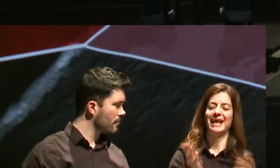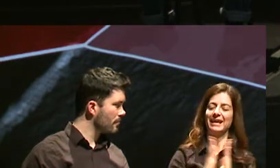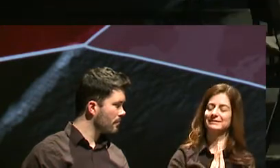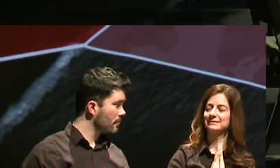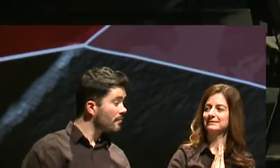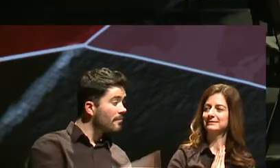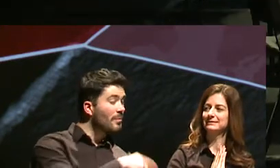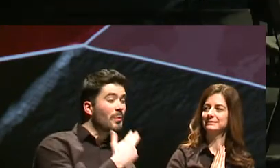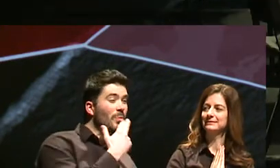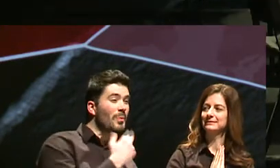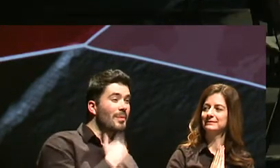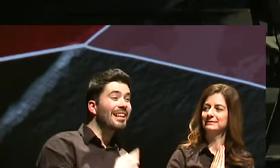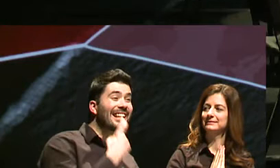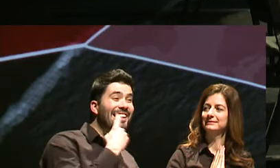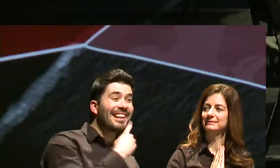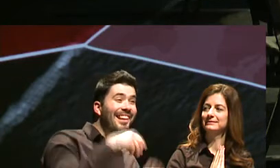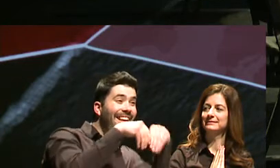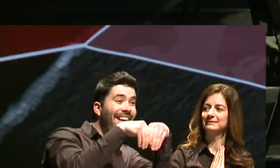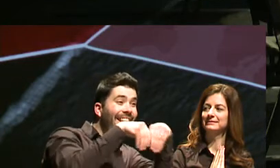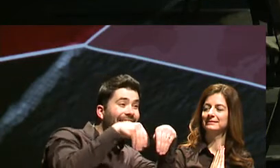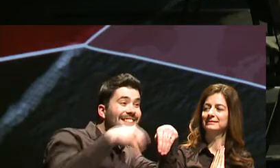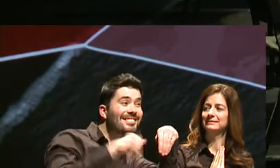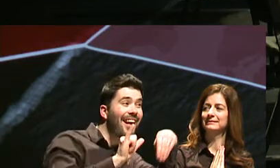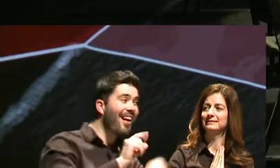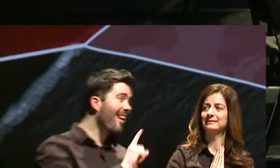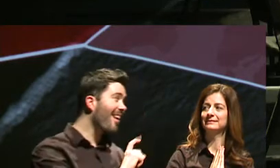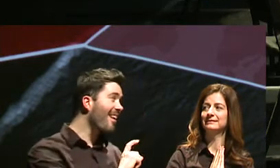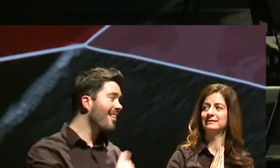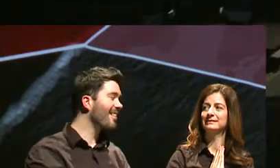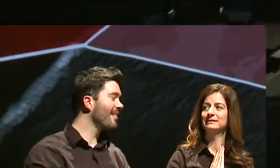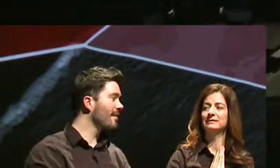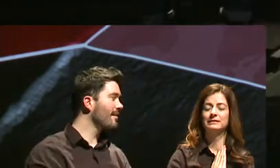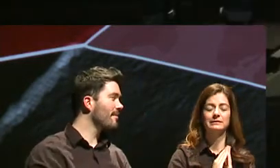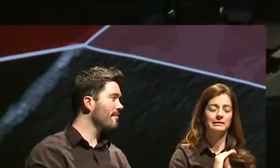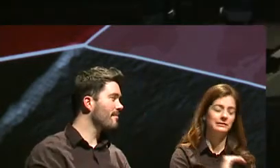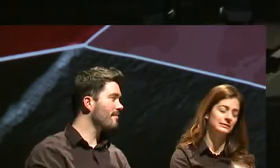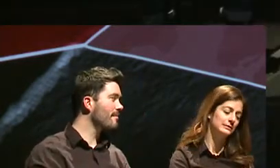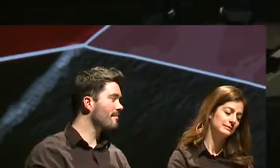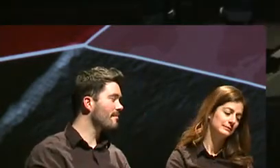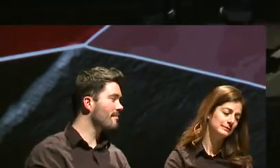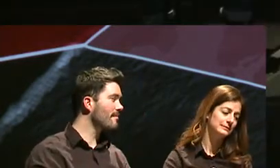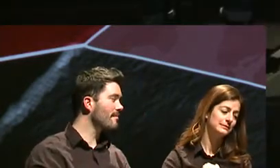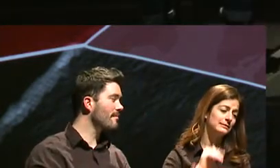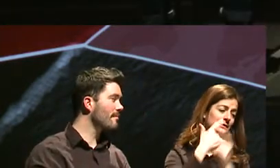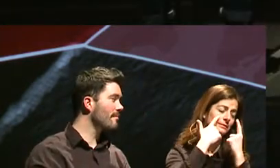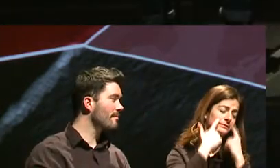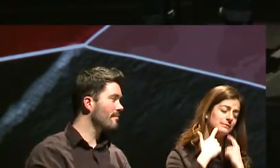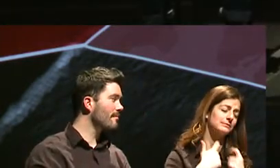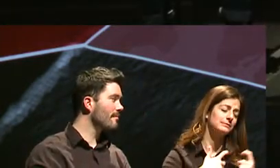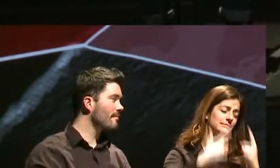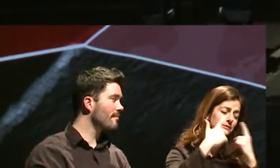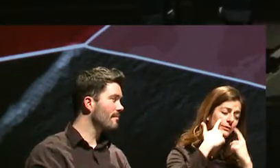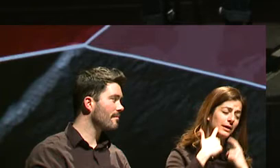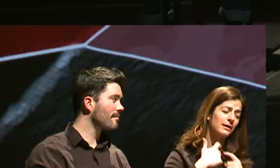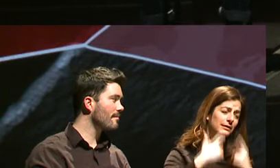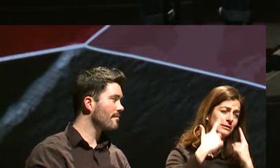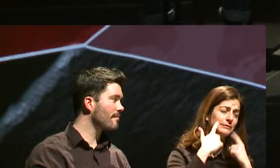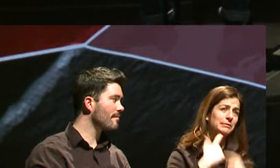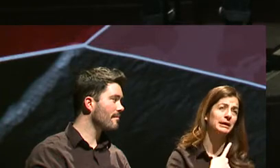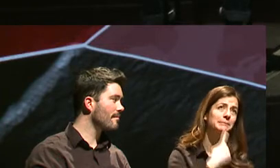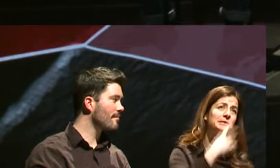do you still have the gap between your front teeth? At night, I cry myself to sleep. I miss my father. I'm 5 years